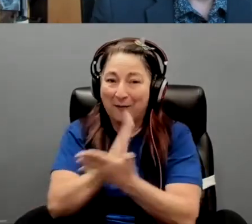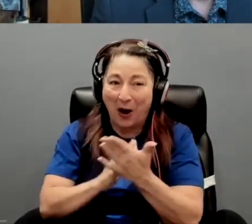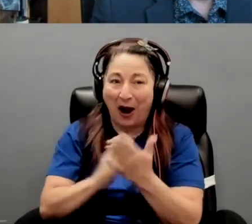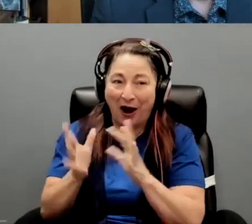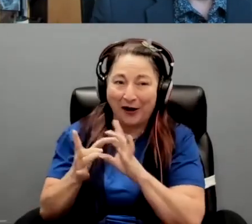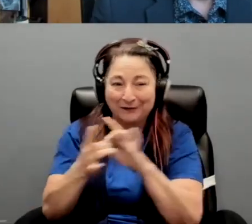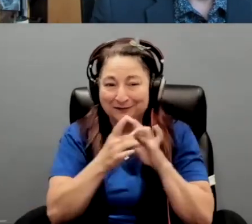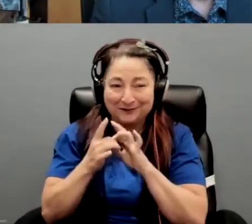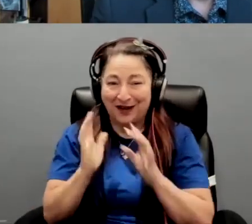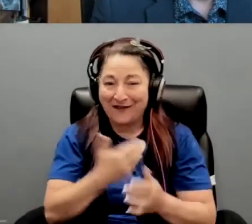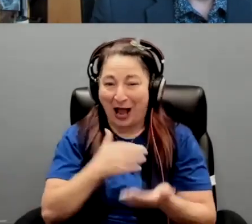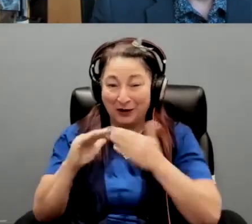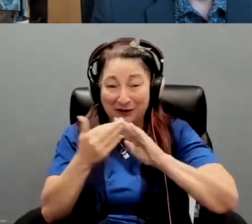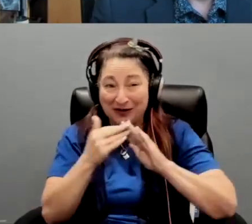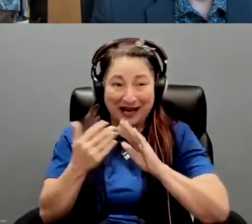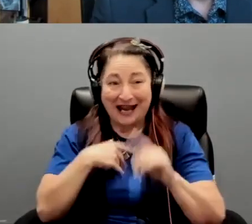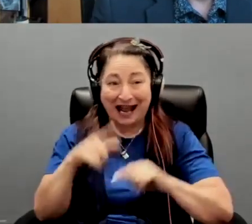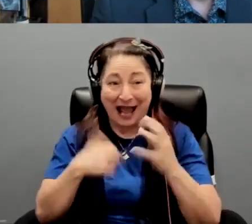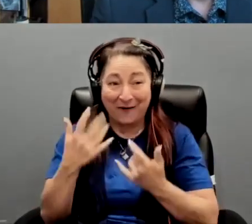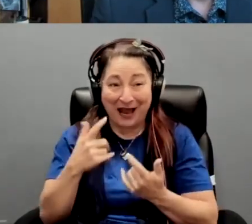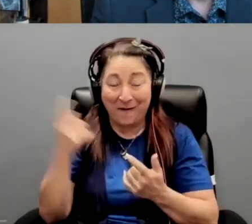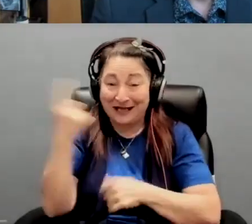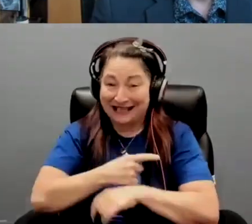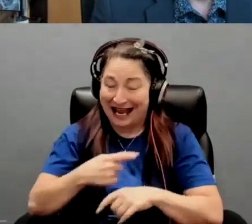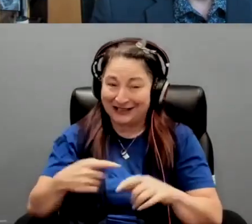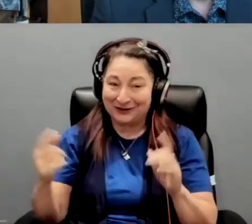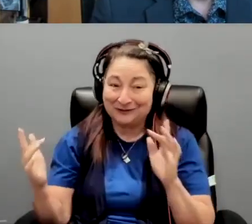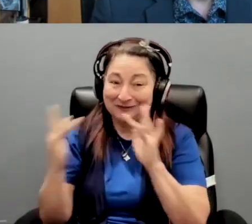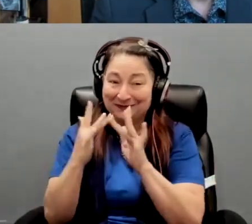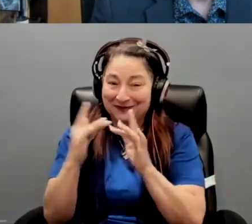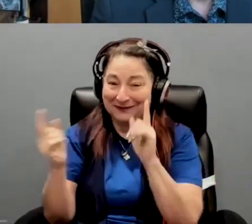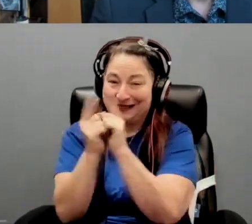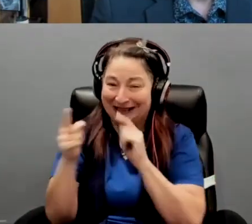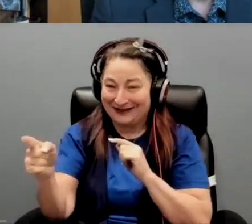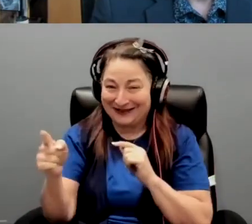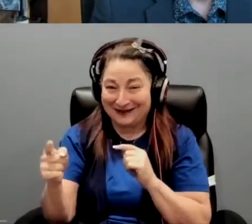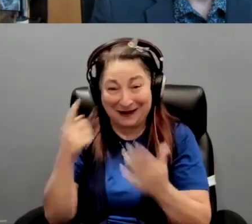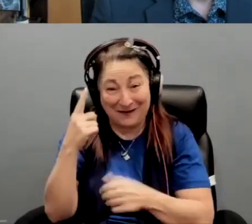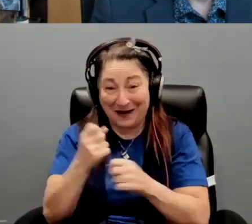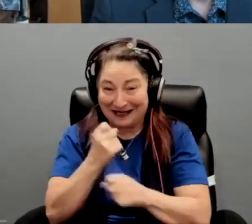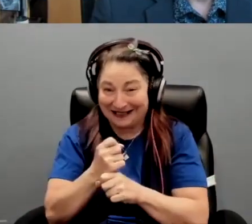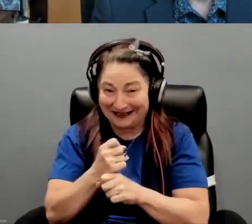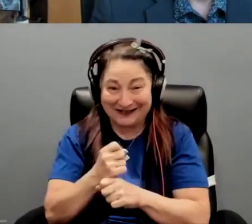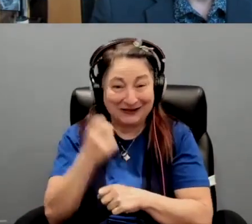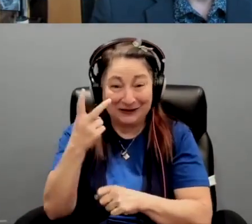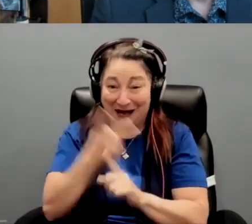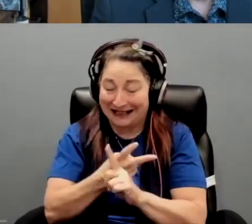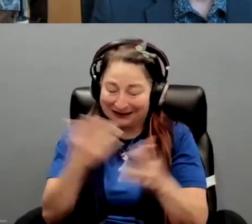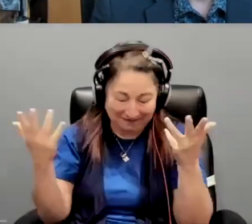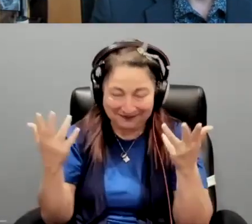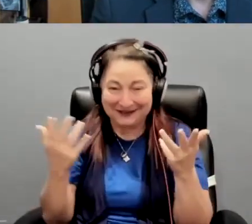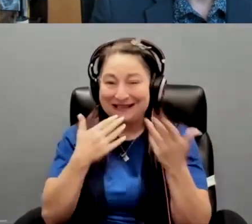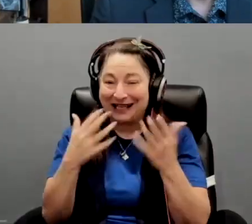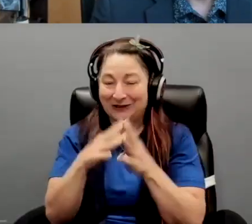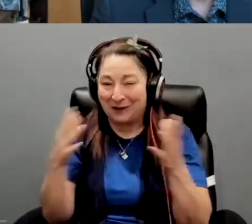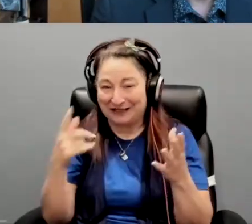can't wait to connect with you one day, and I really feel we will, whether it's a year from now or 2 months from now. But thank you